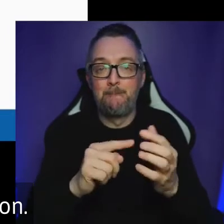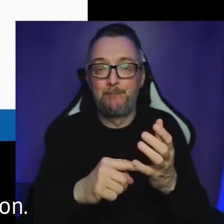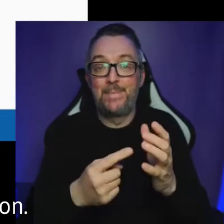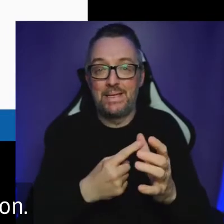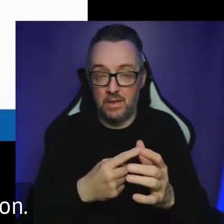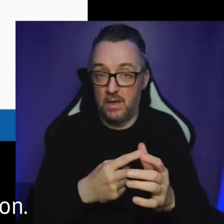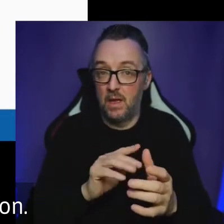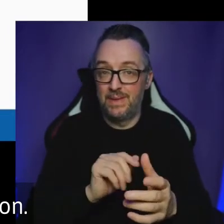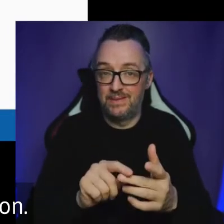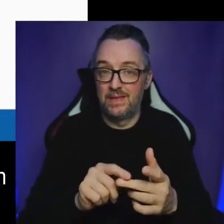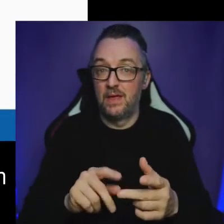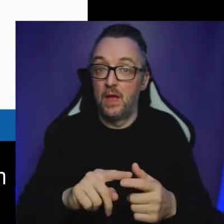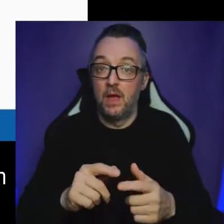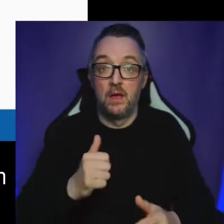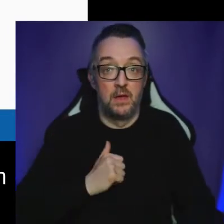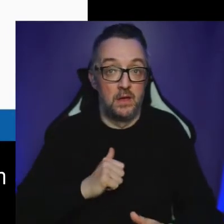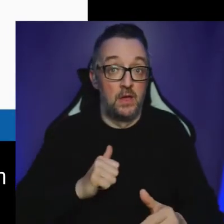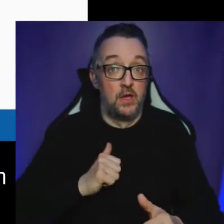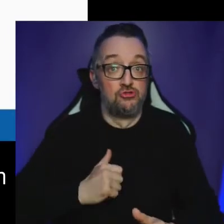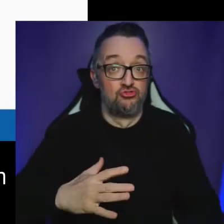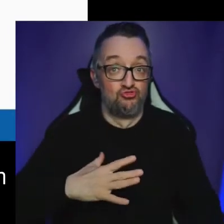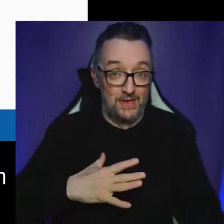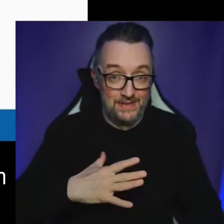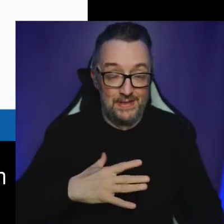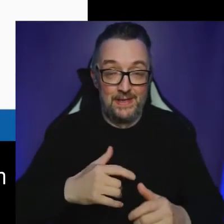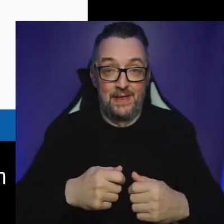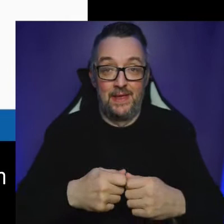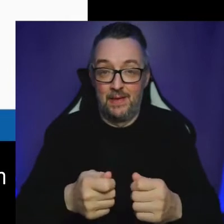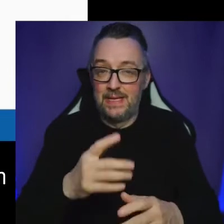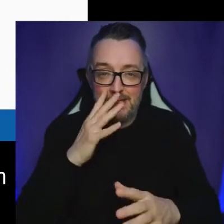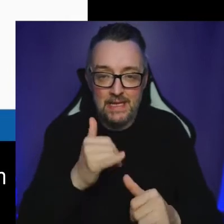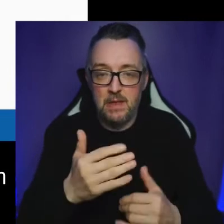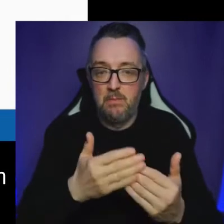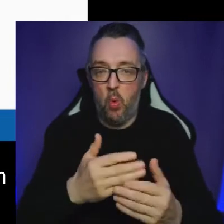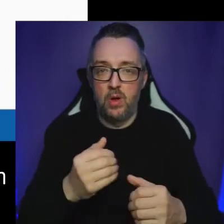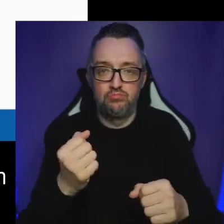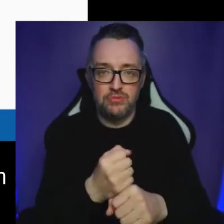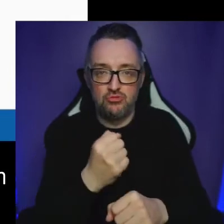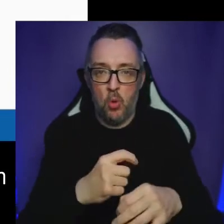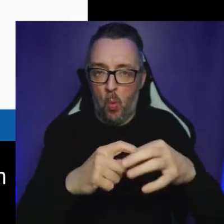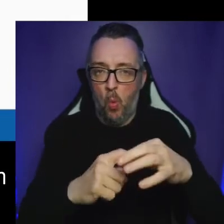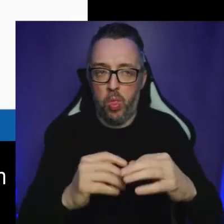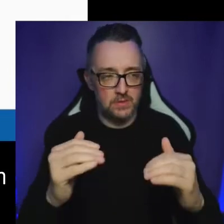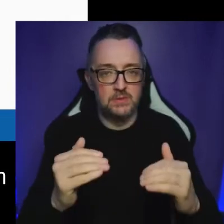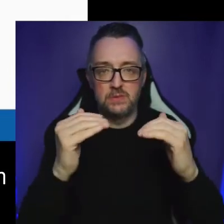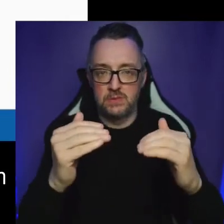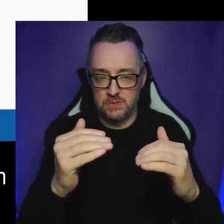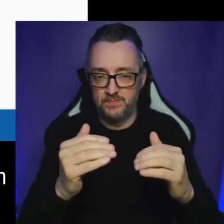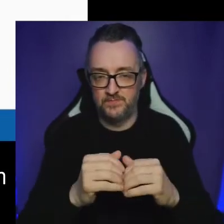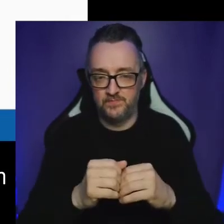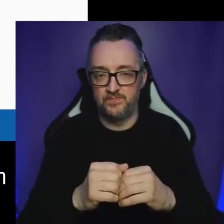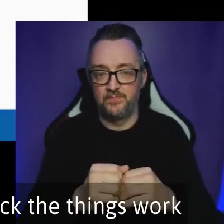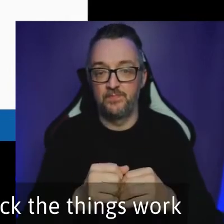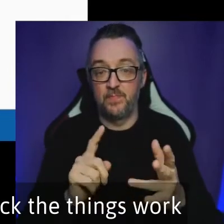creating the actual solution. So that's where you start getting more production quality materials being available for